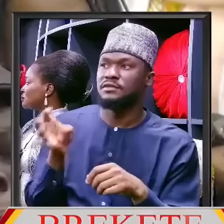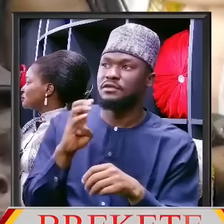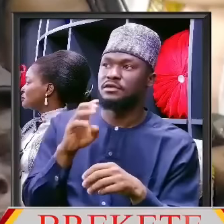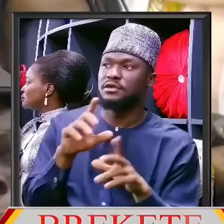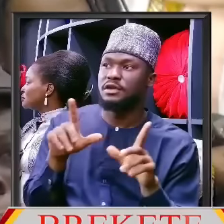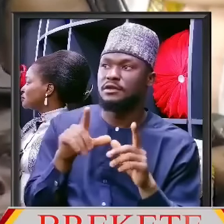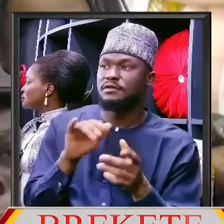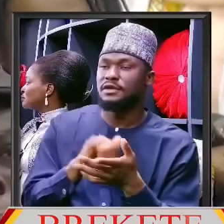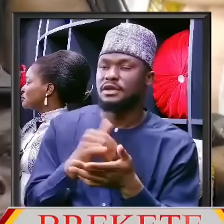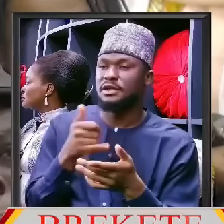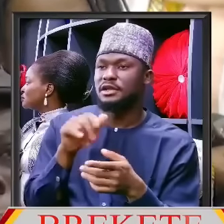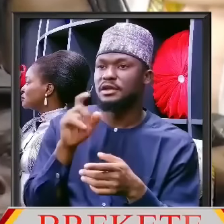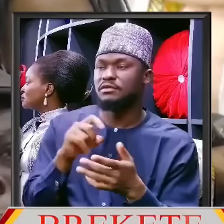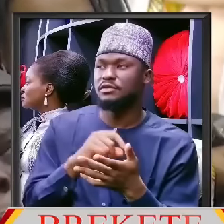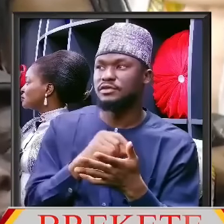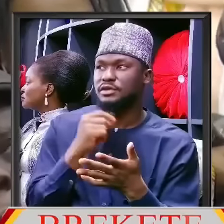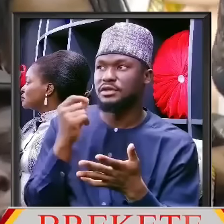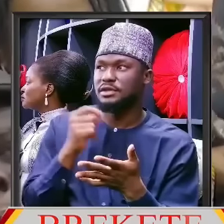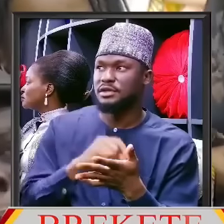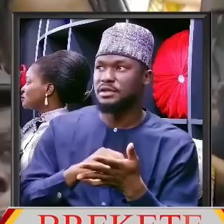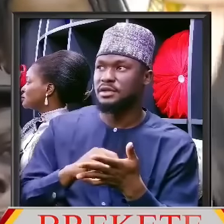make them write